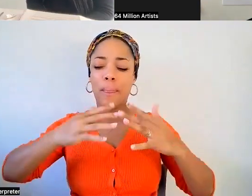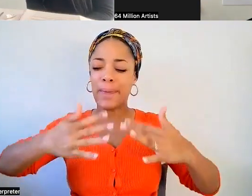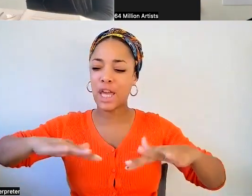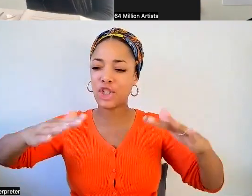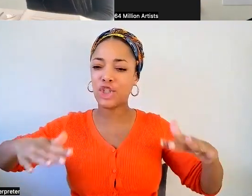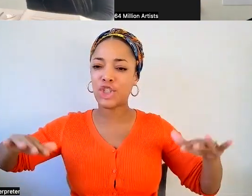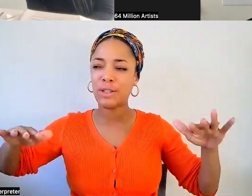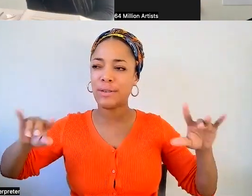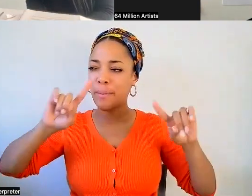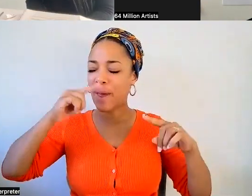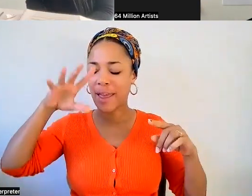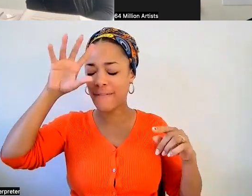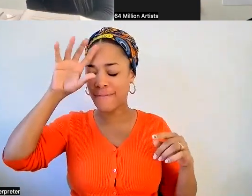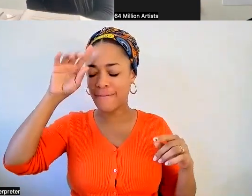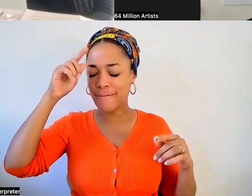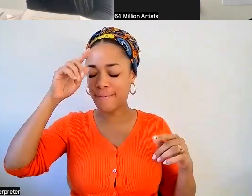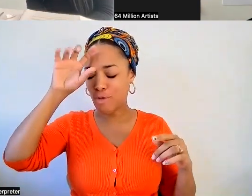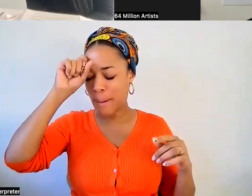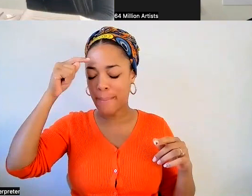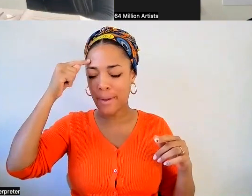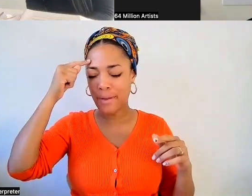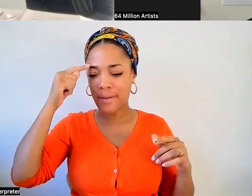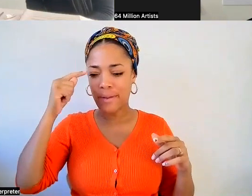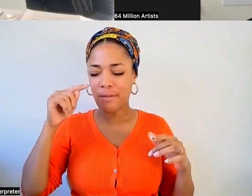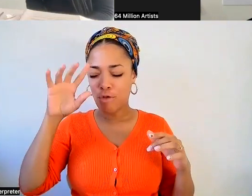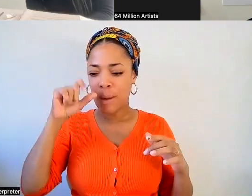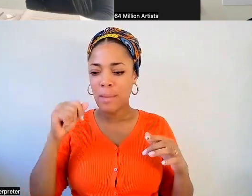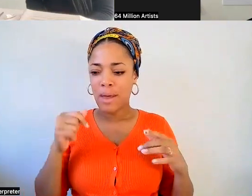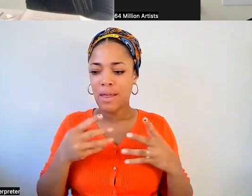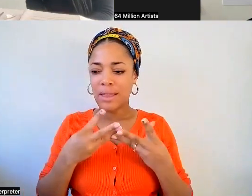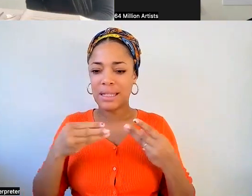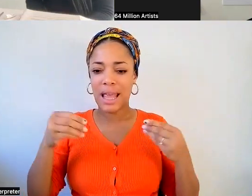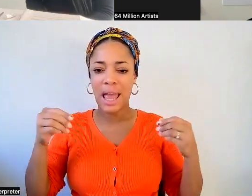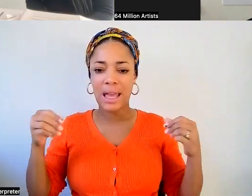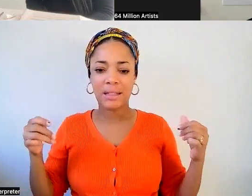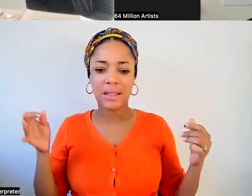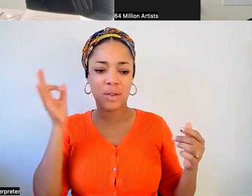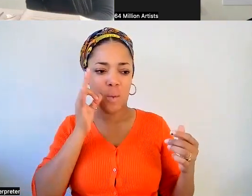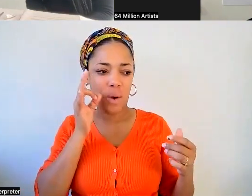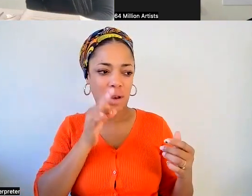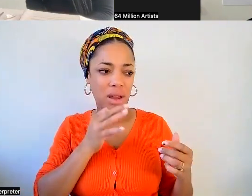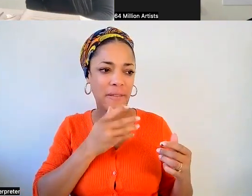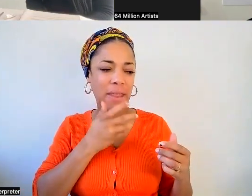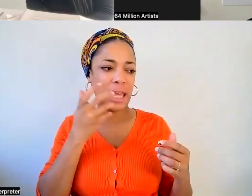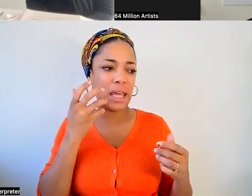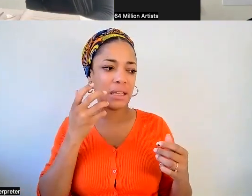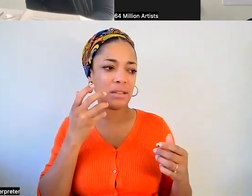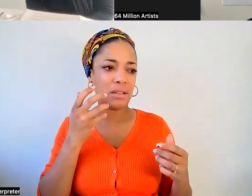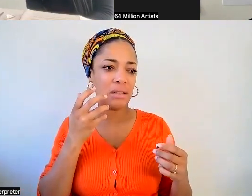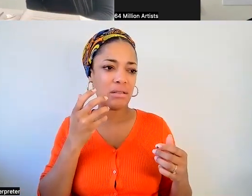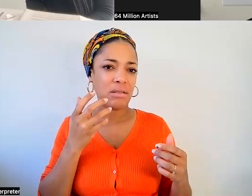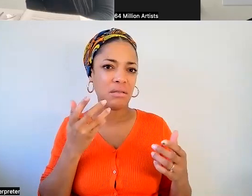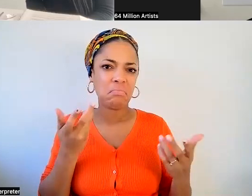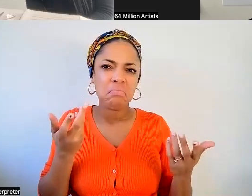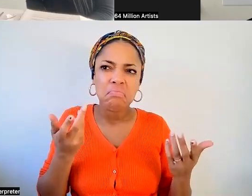find it. All I've got is the sensation of it. Sand, water, heat. Mind you, you could write that, you see. If you've just got a